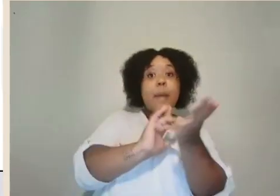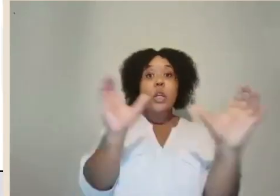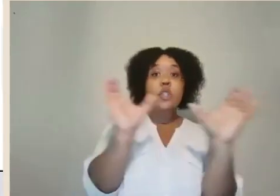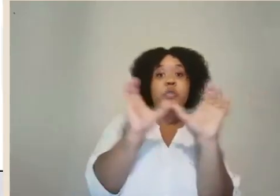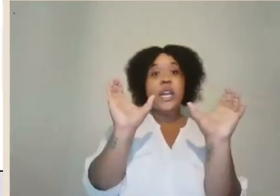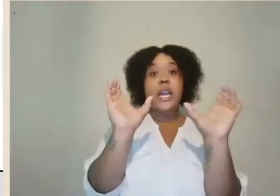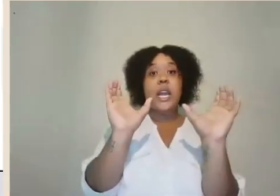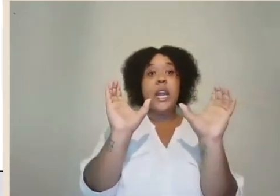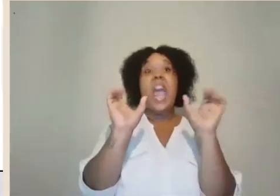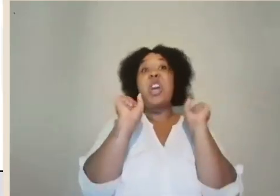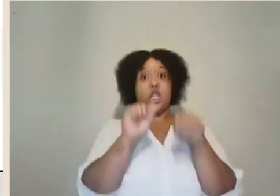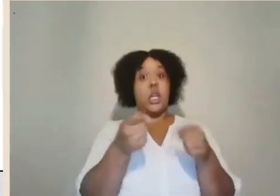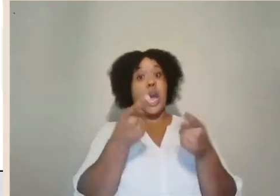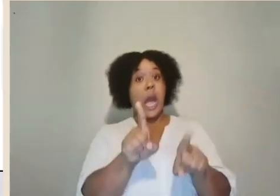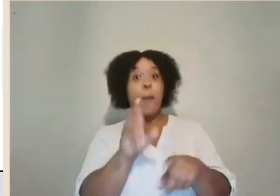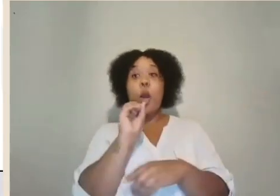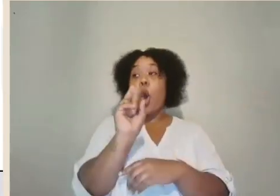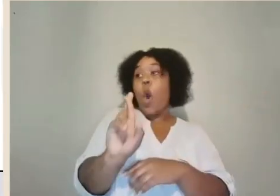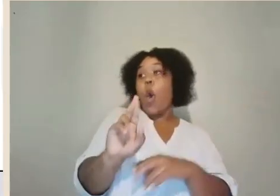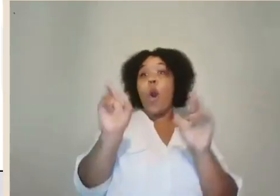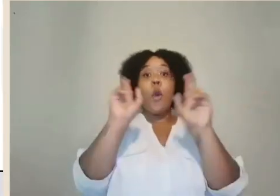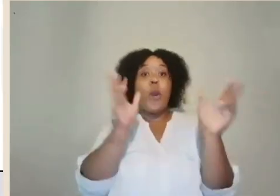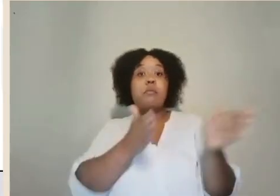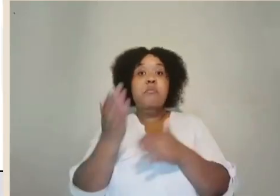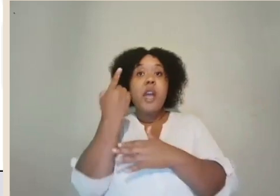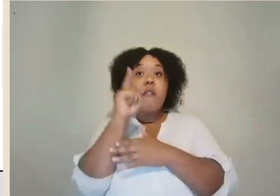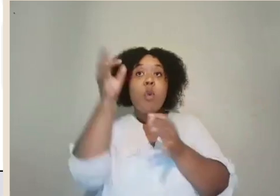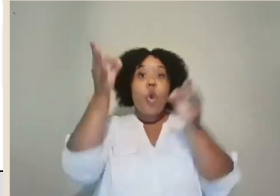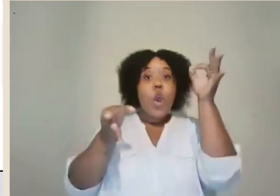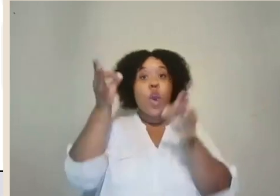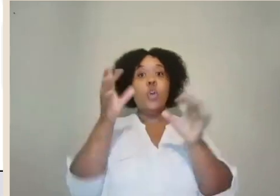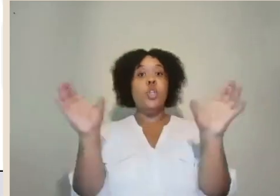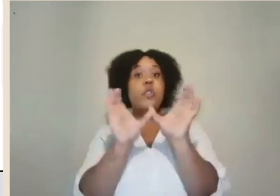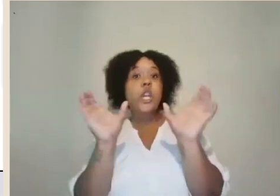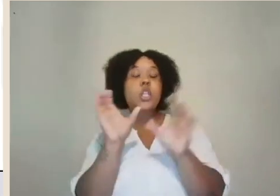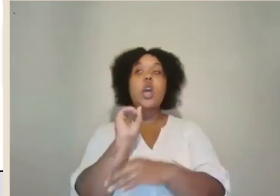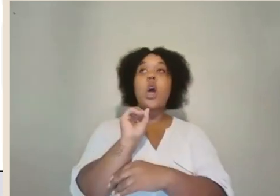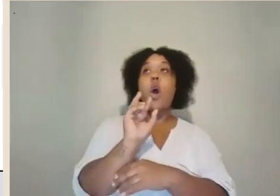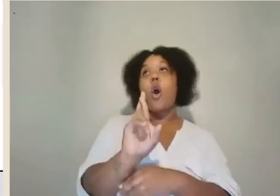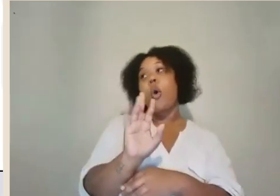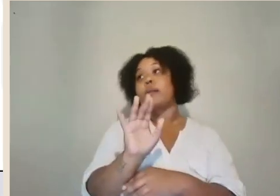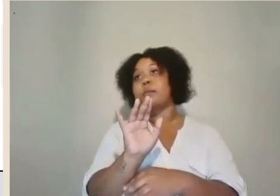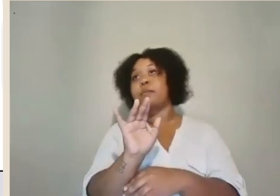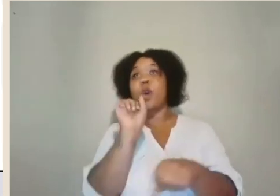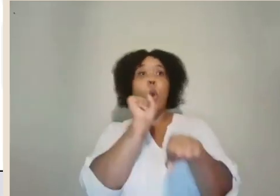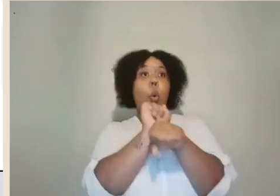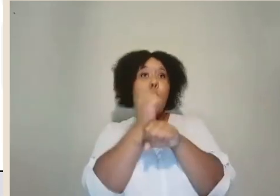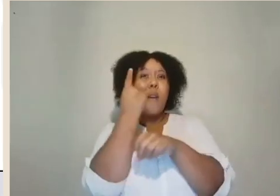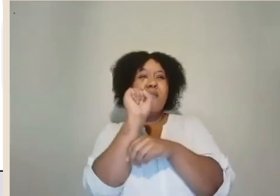also something that can happen. Prepare them for court certification after they finish. Do you want them to interpret for a certain amount of